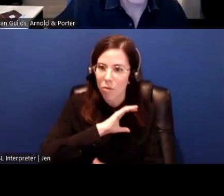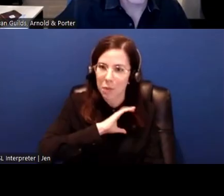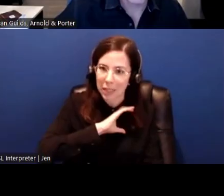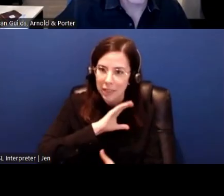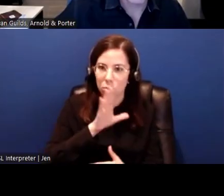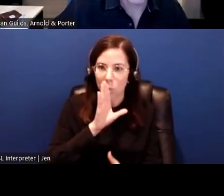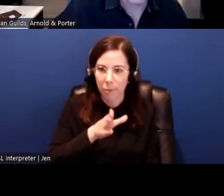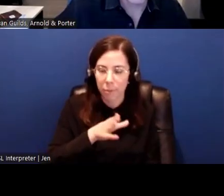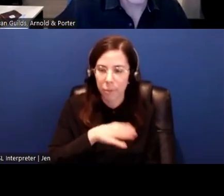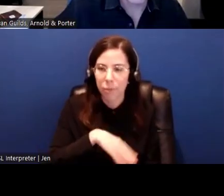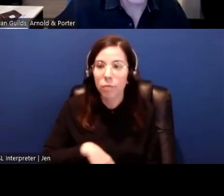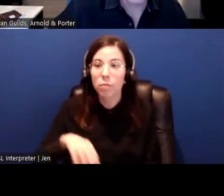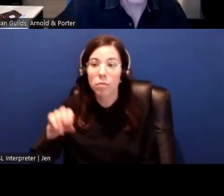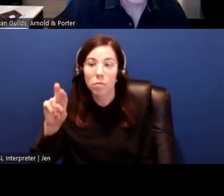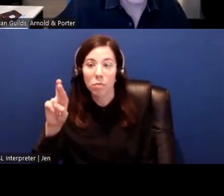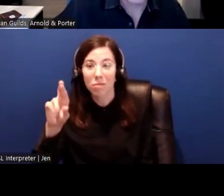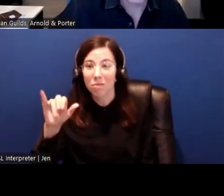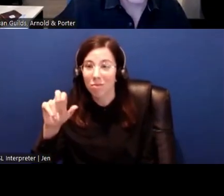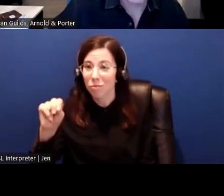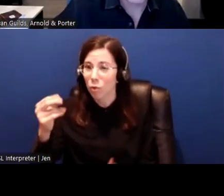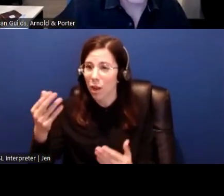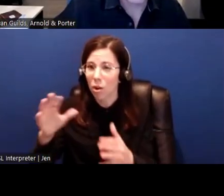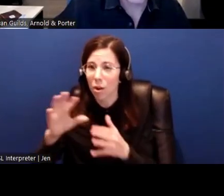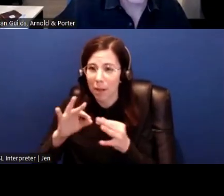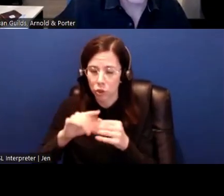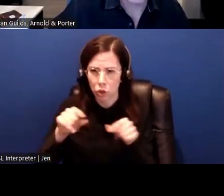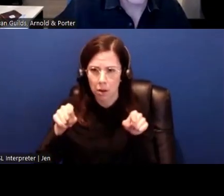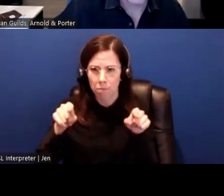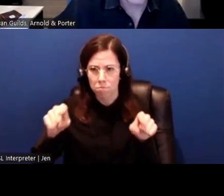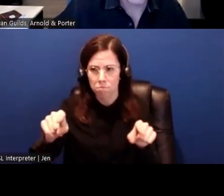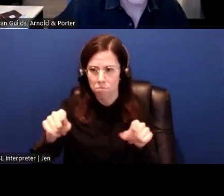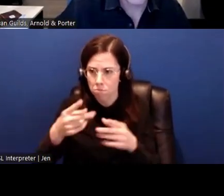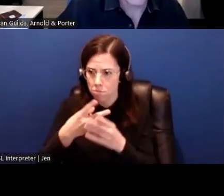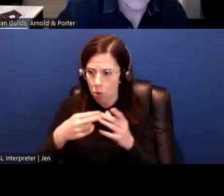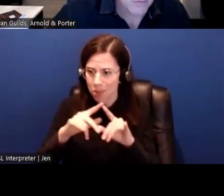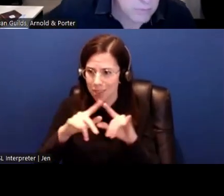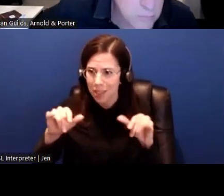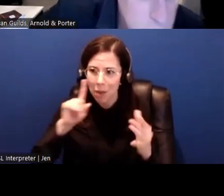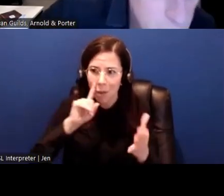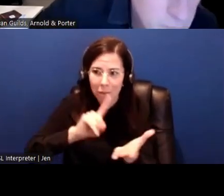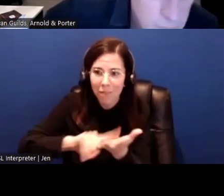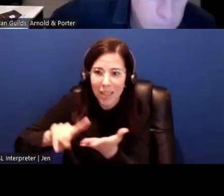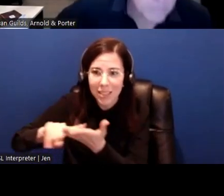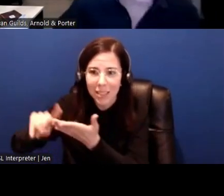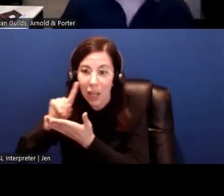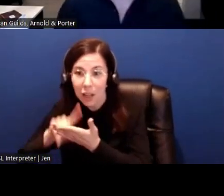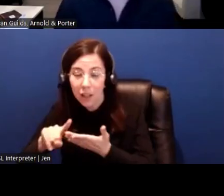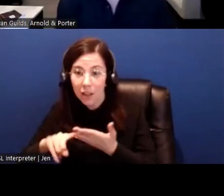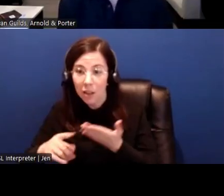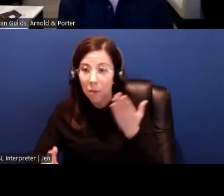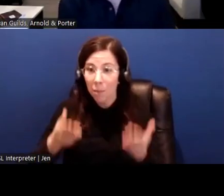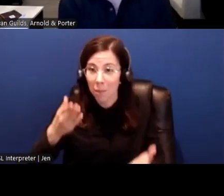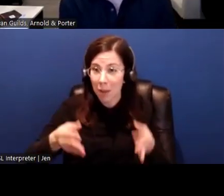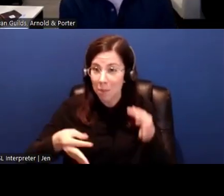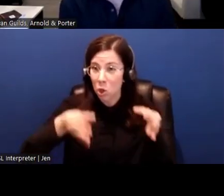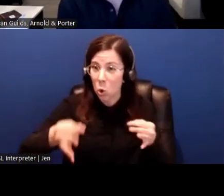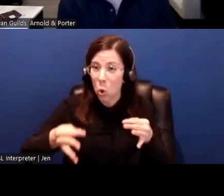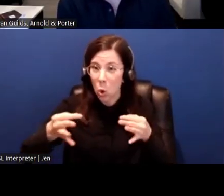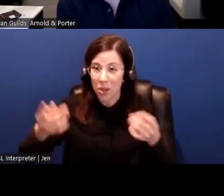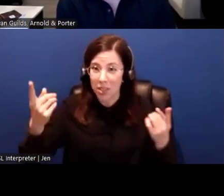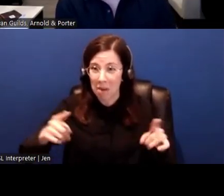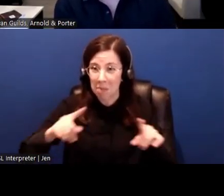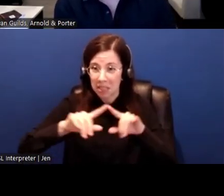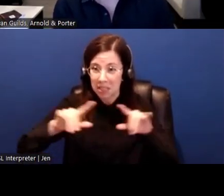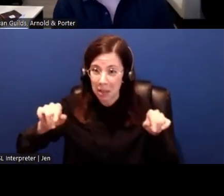as Ryan said, there could be parallel investigations, potentially parallel proceedings, and there could